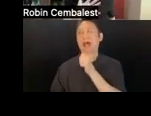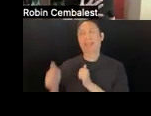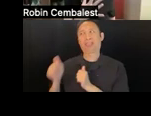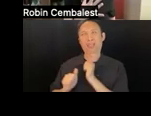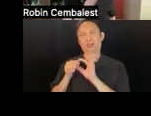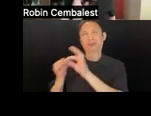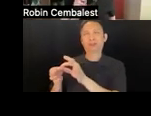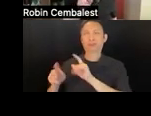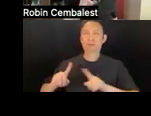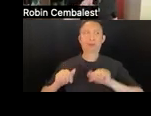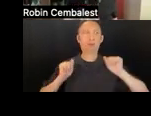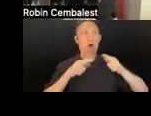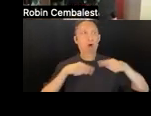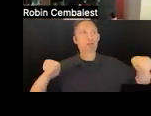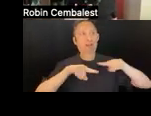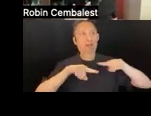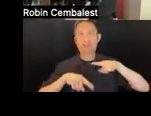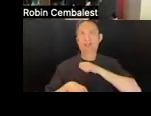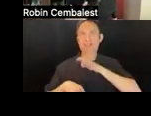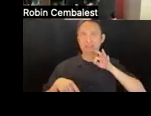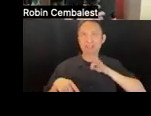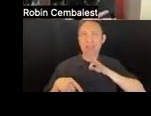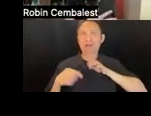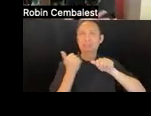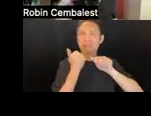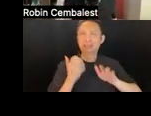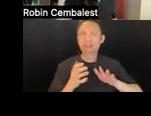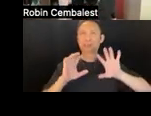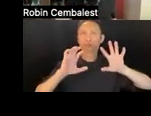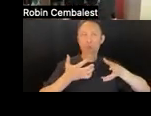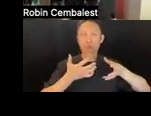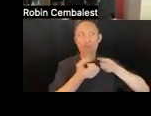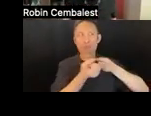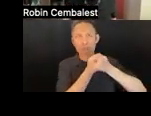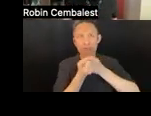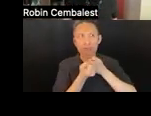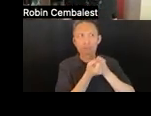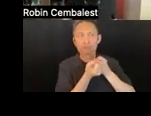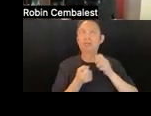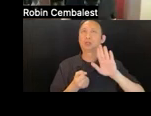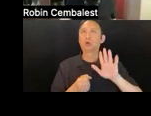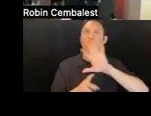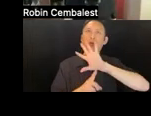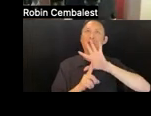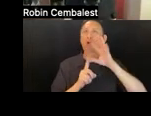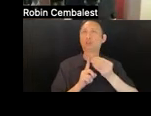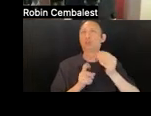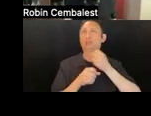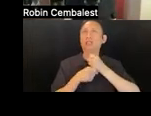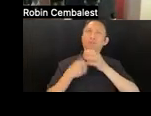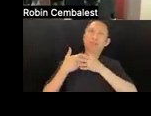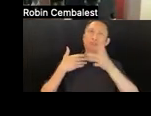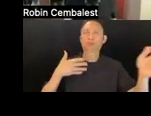become the players in creating this cultural production, whatever it is, across genres.